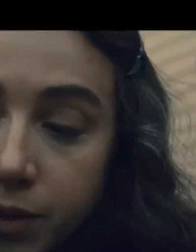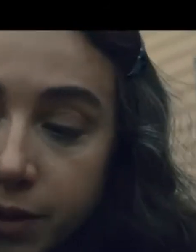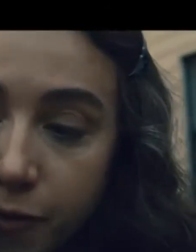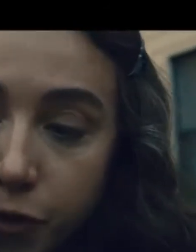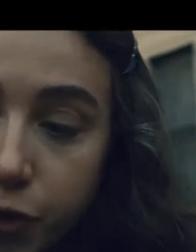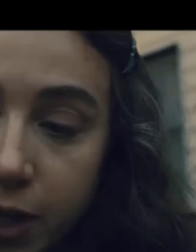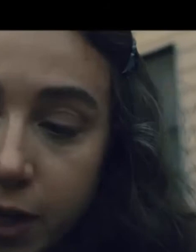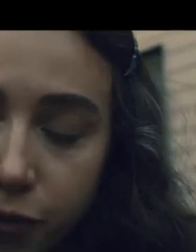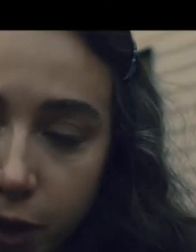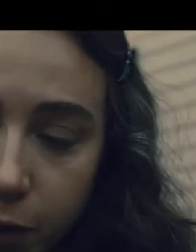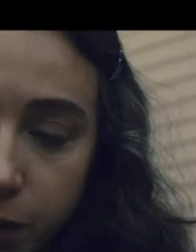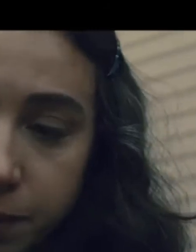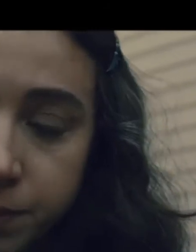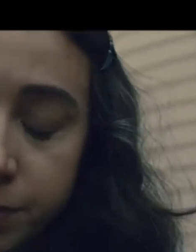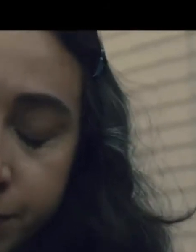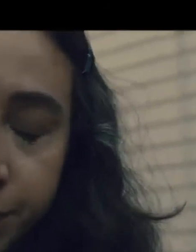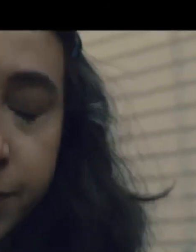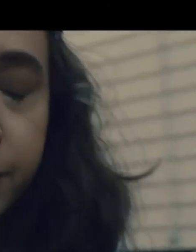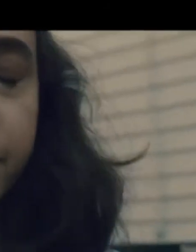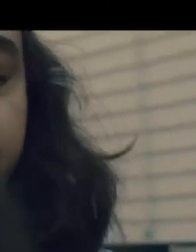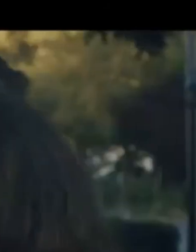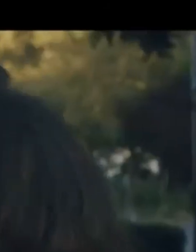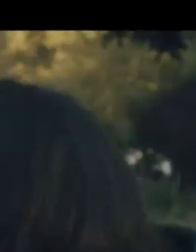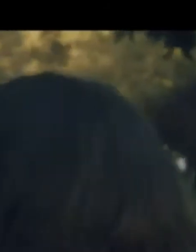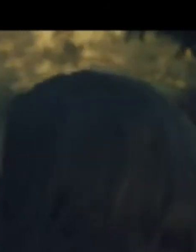But I will never forgive you.